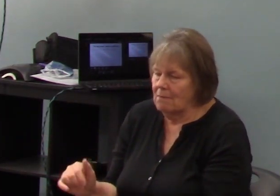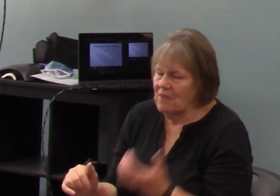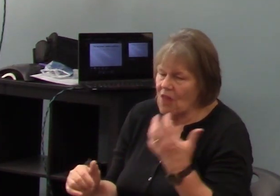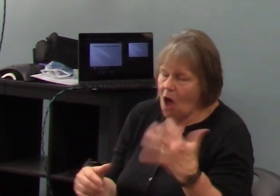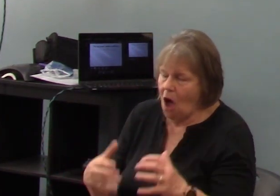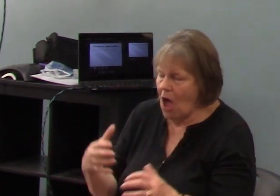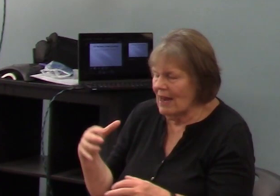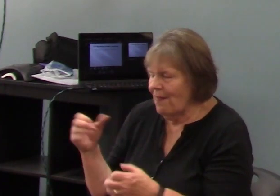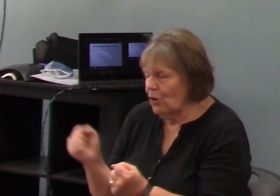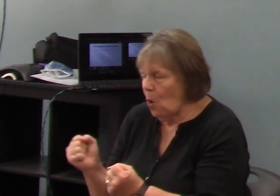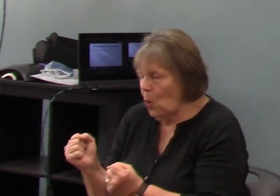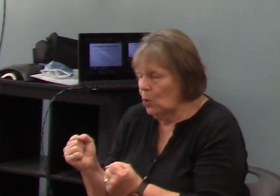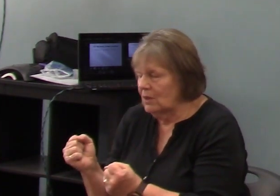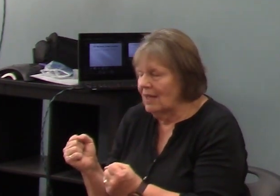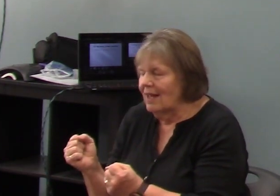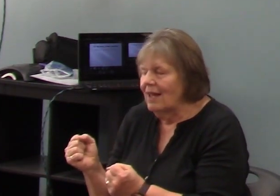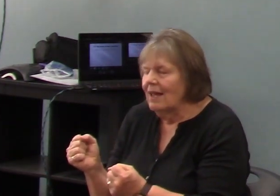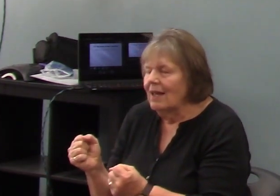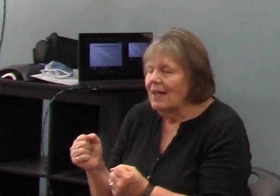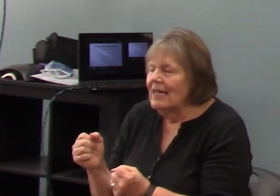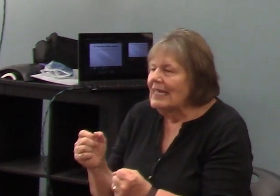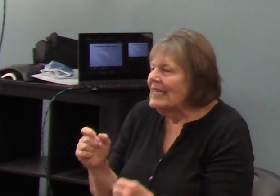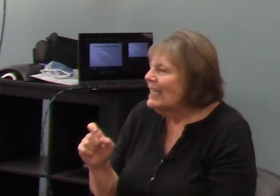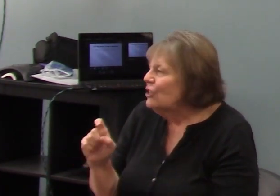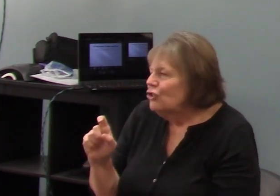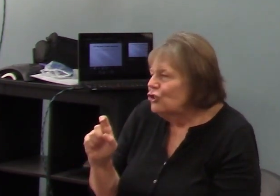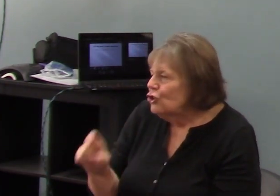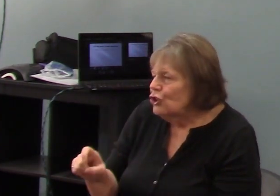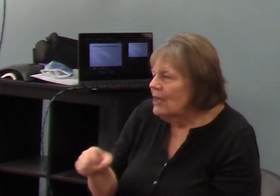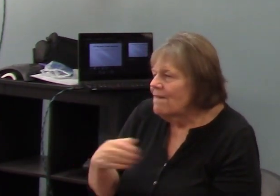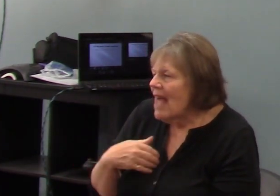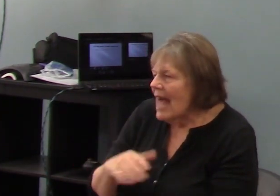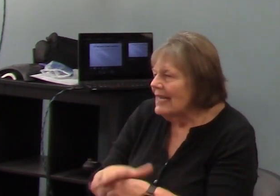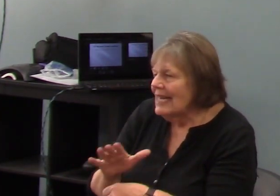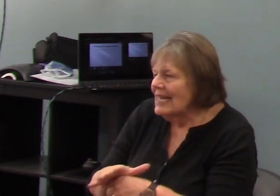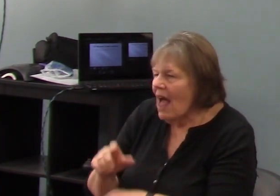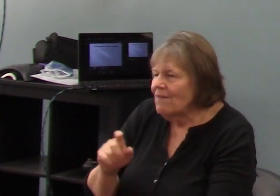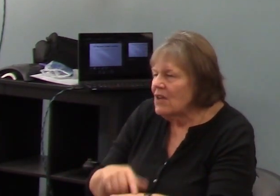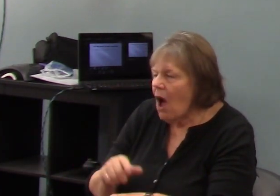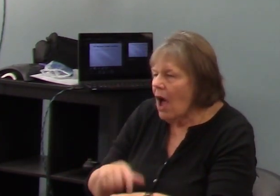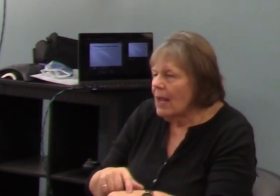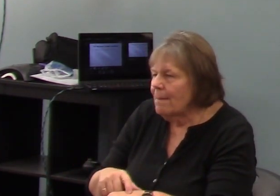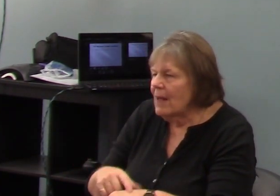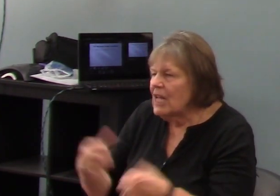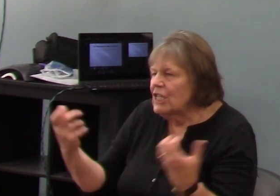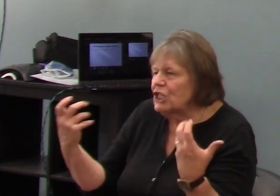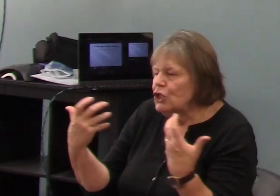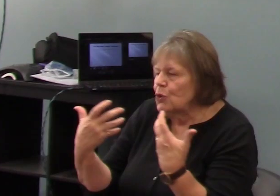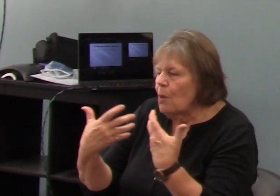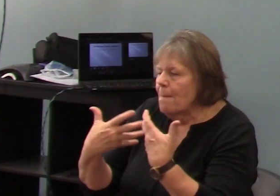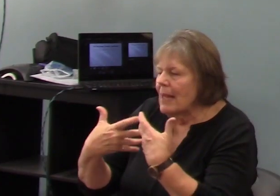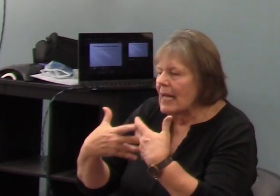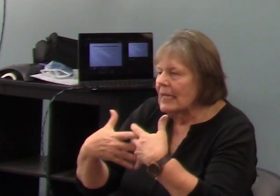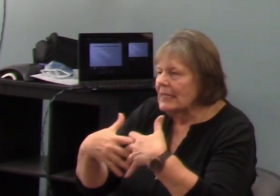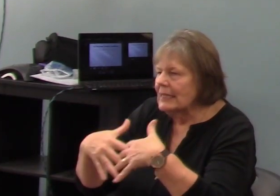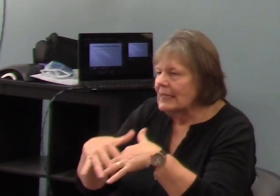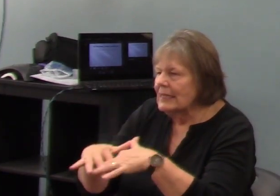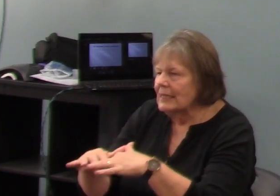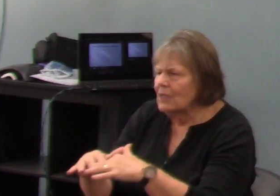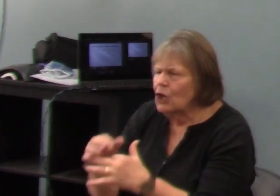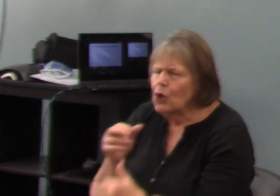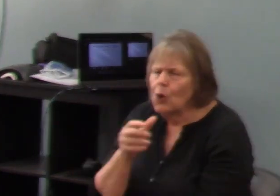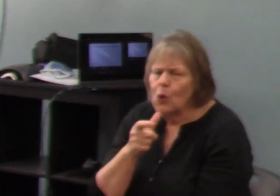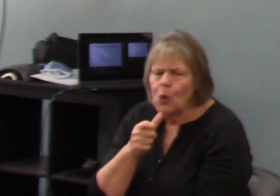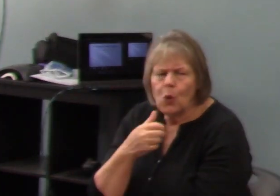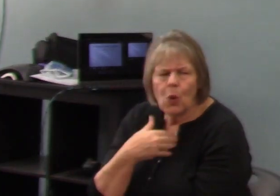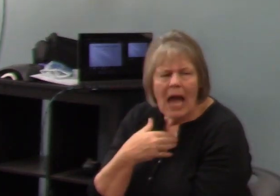It shouldn't have had time to mix so smoothly. Who's got coffee this morning?